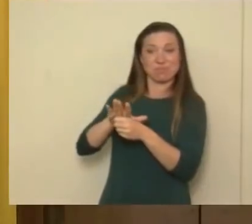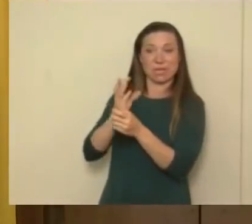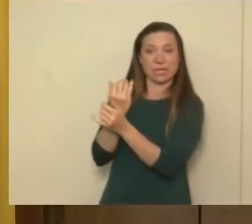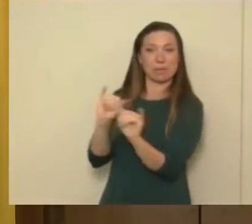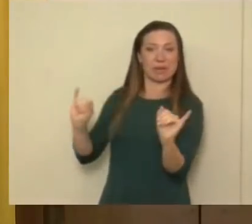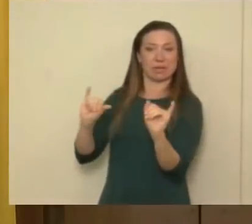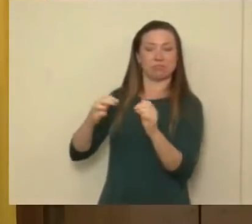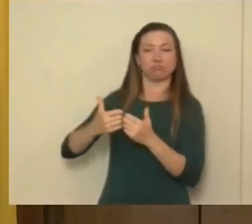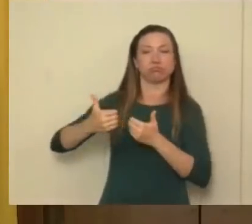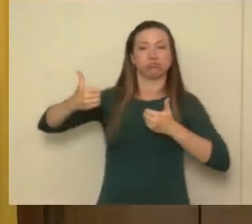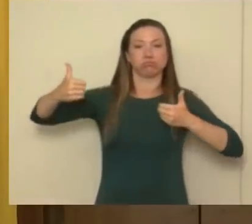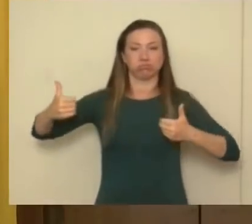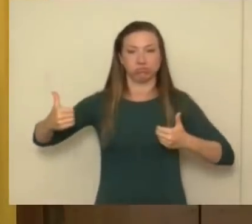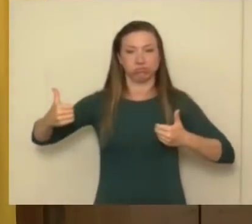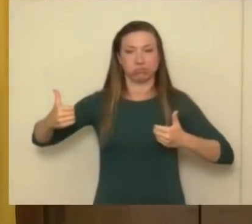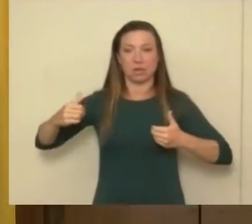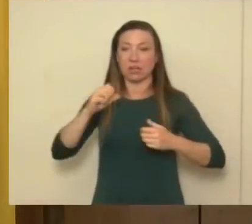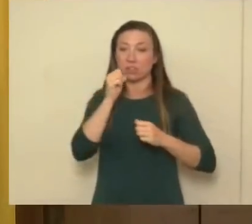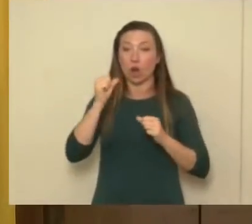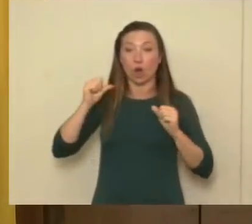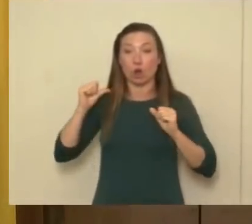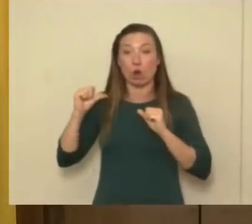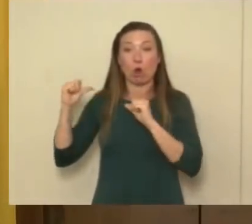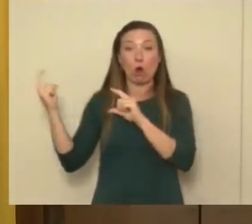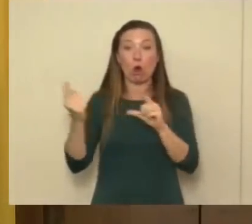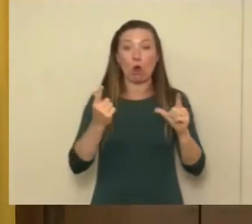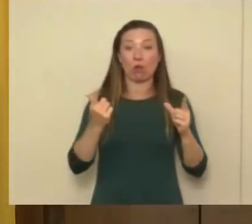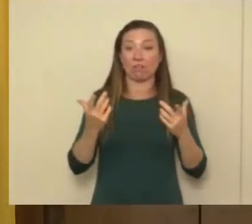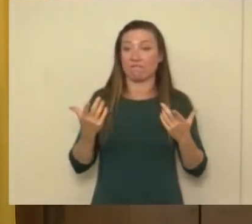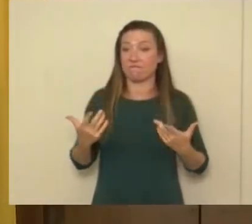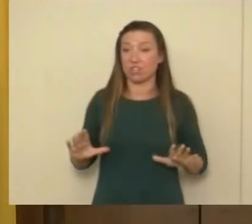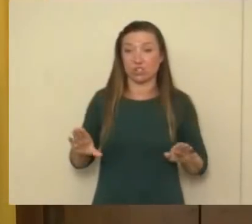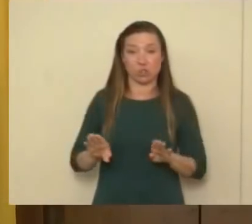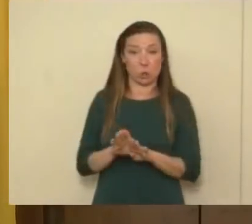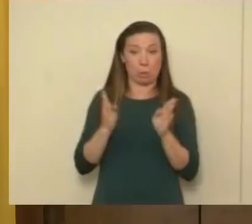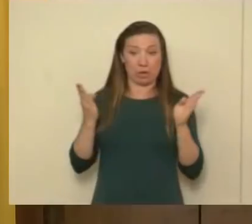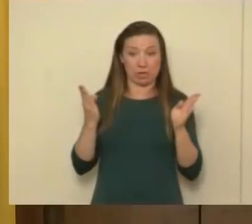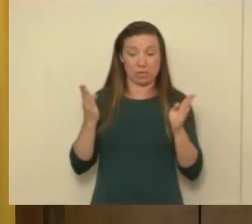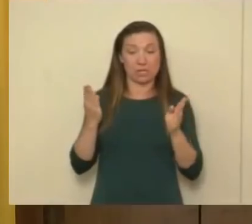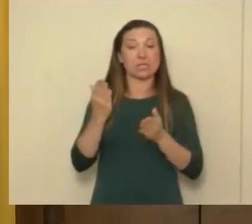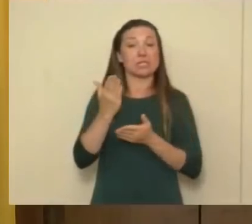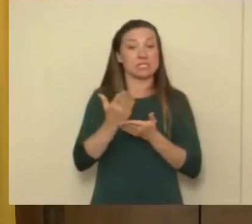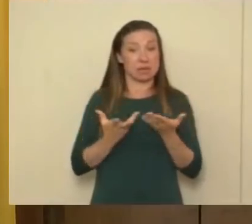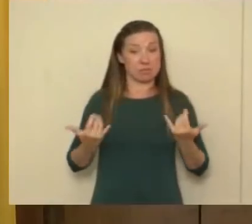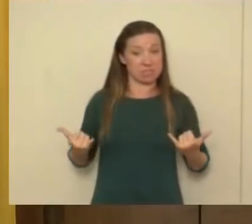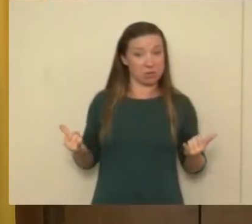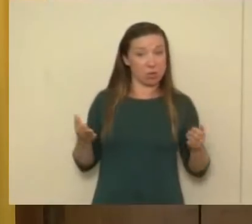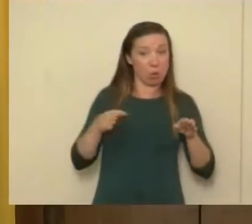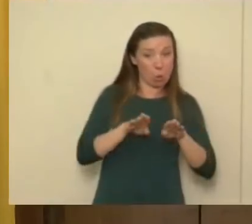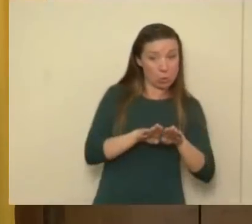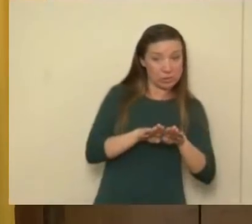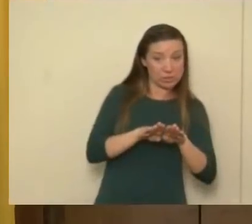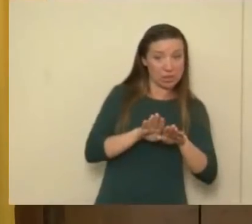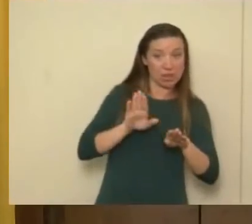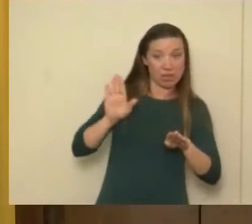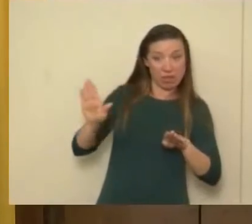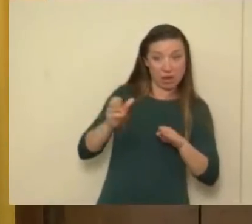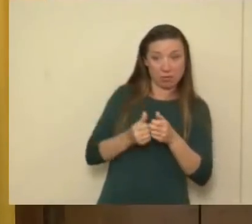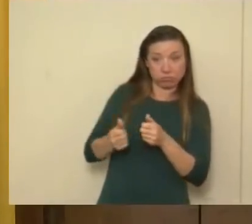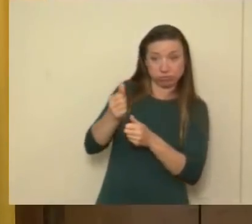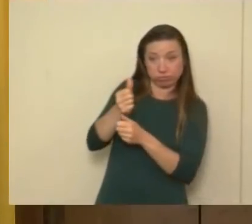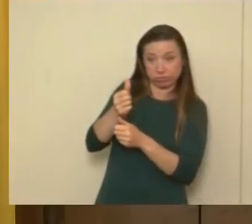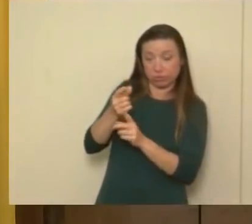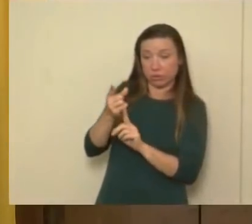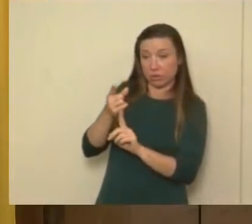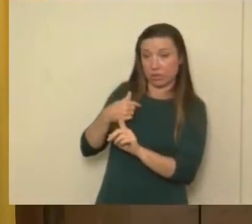opened. They all closed when we were early in the pandemic, and every single one of their leaders continues to hear